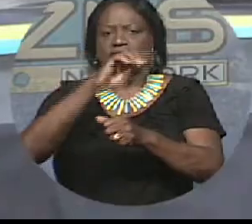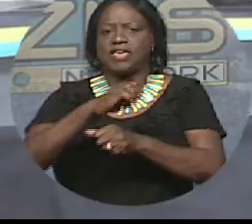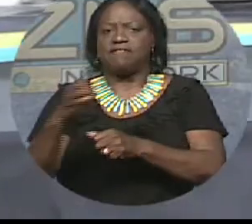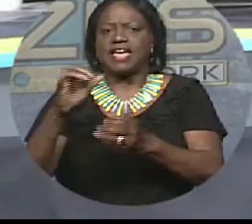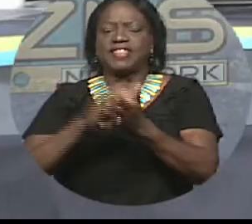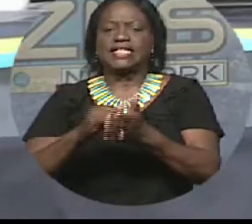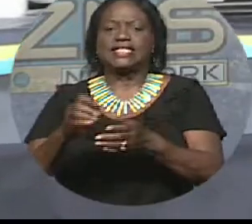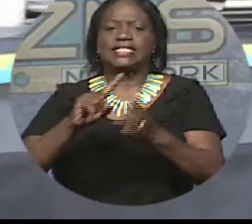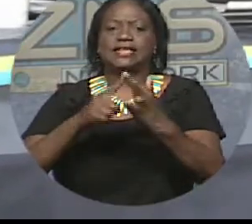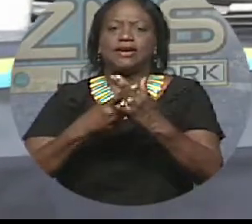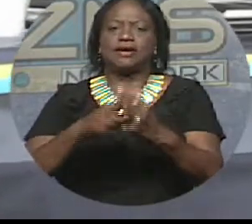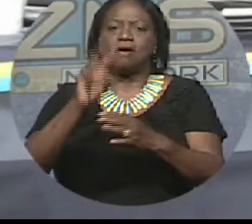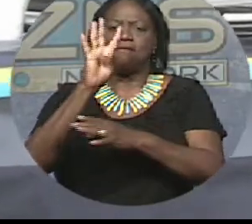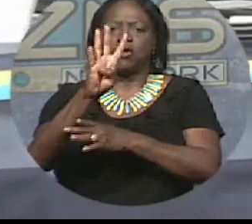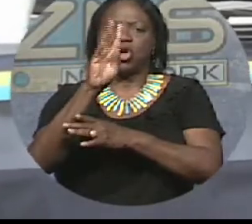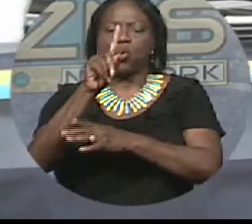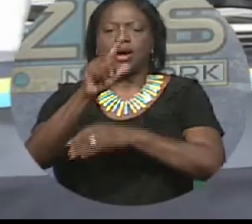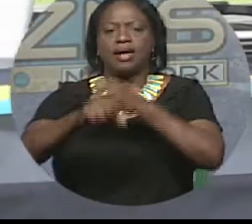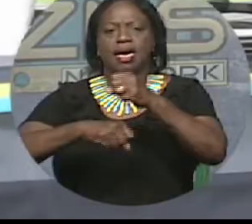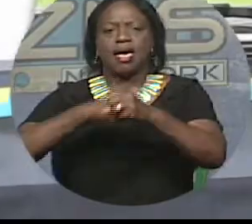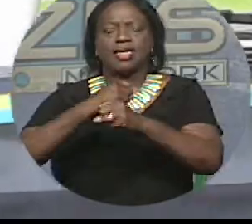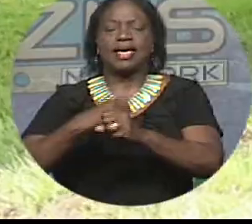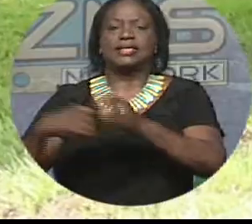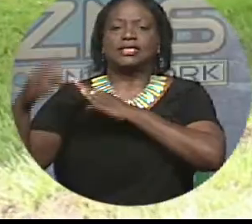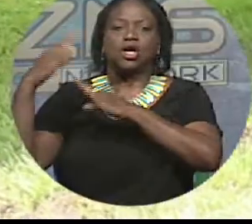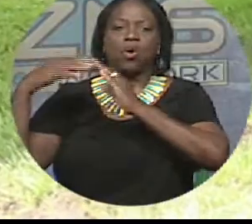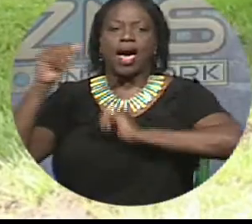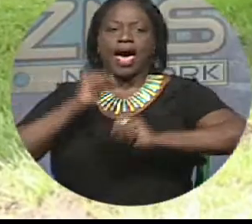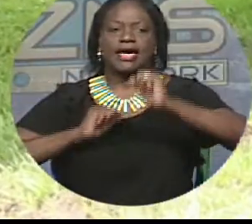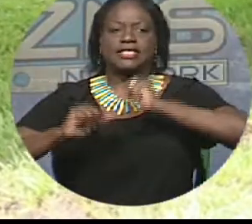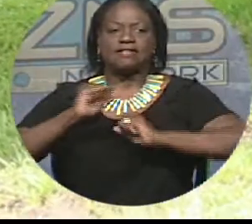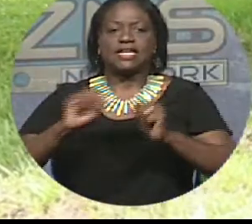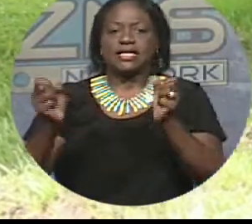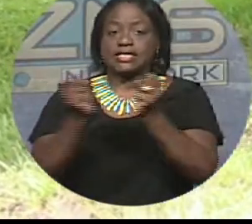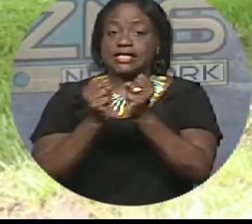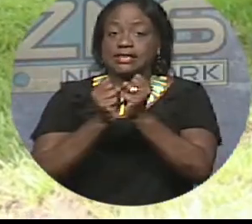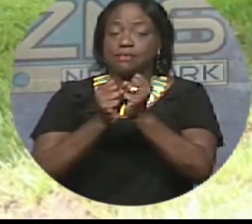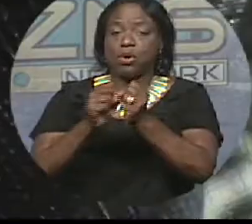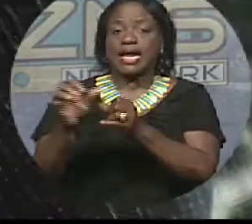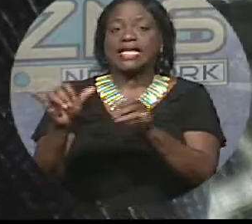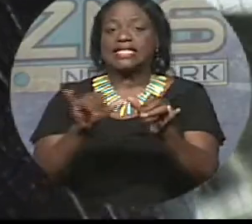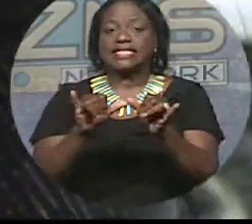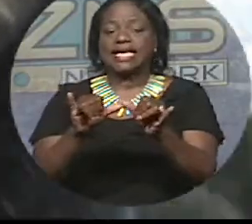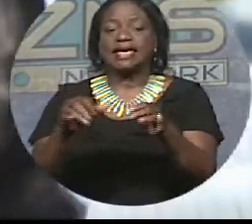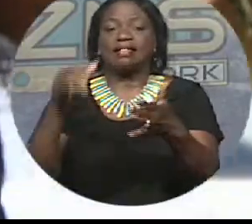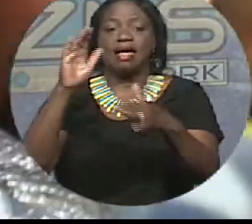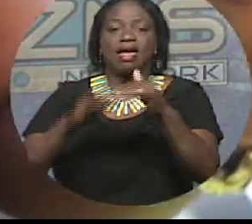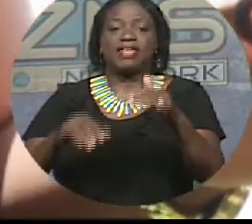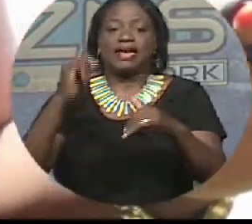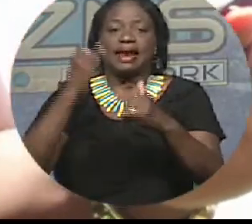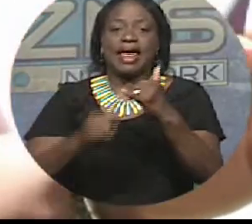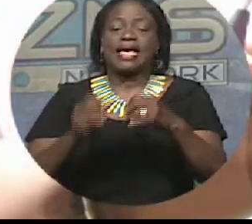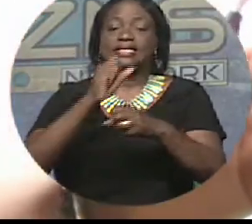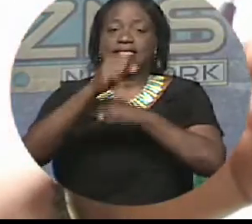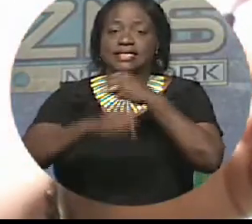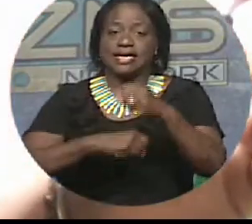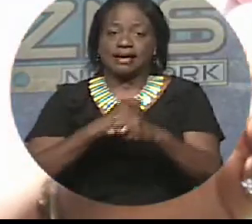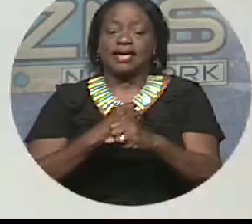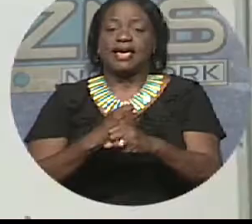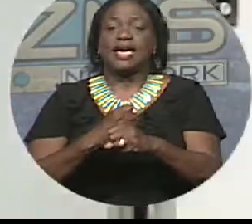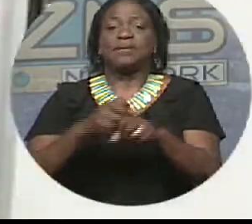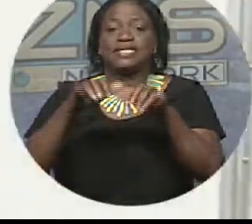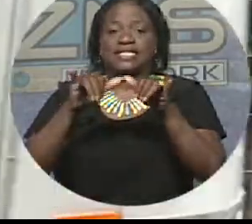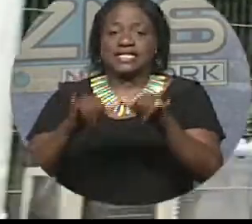started 41 years ago. And although activities are on a smaller scale than last year, it was still crunch time for